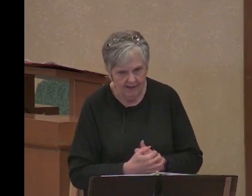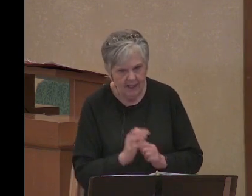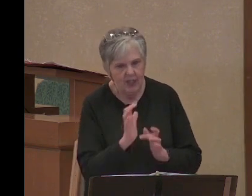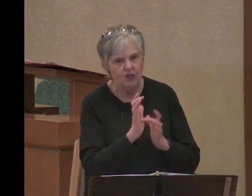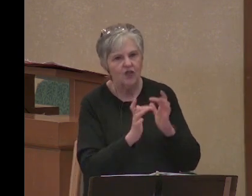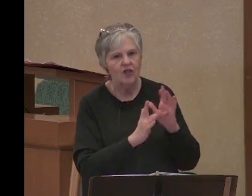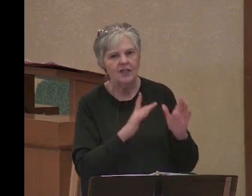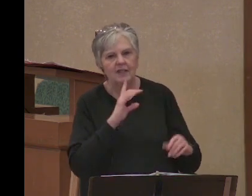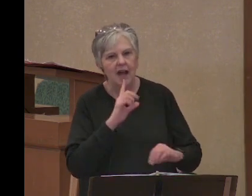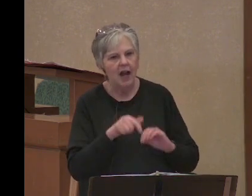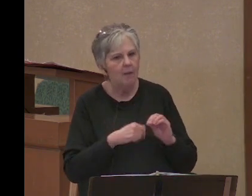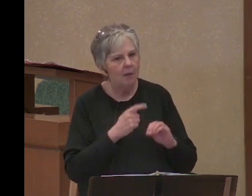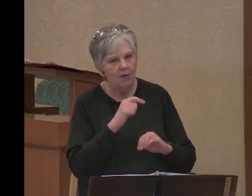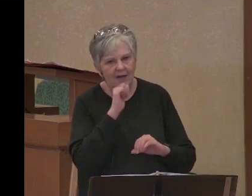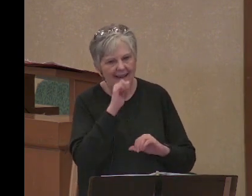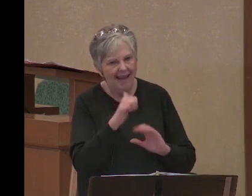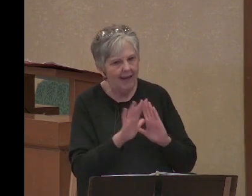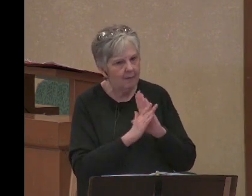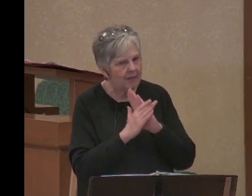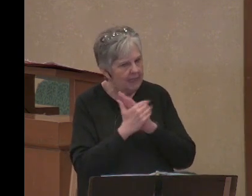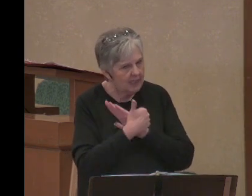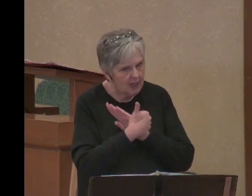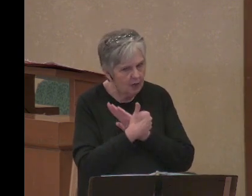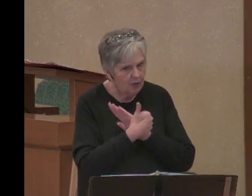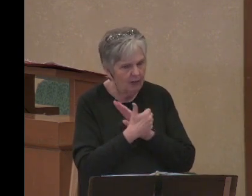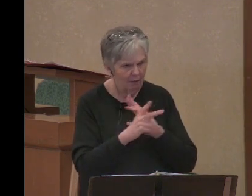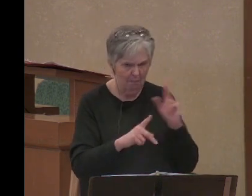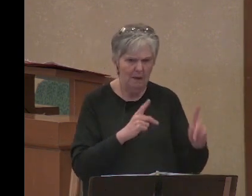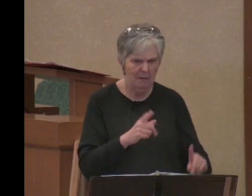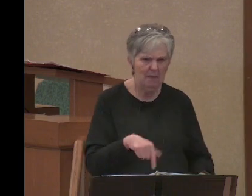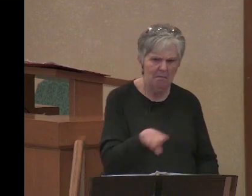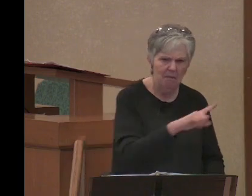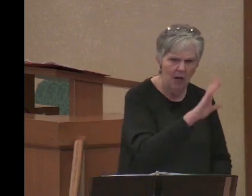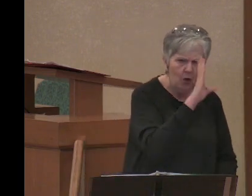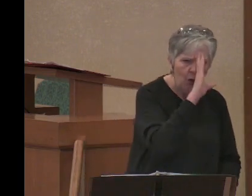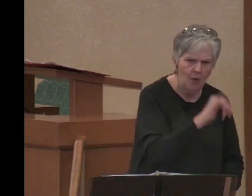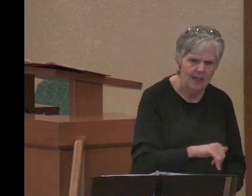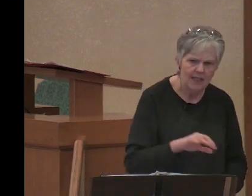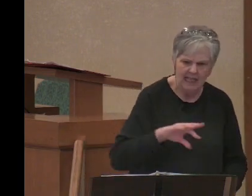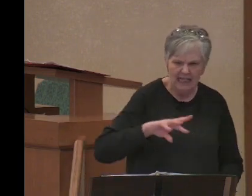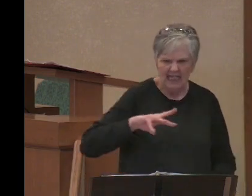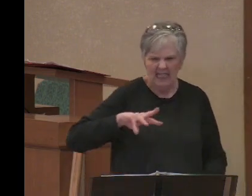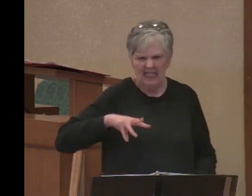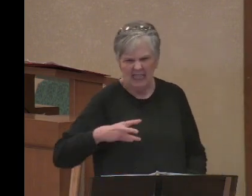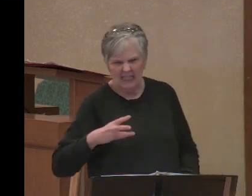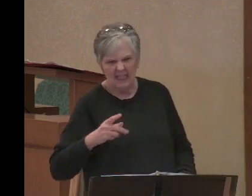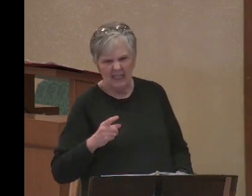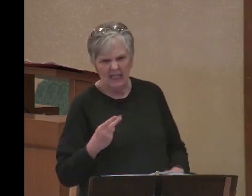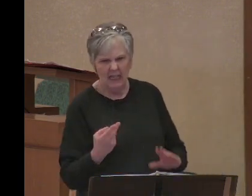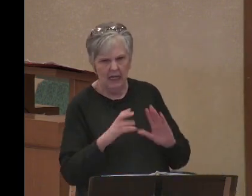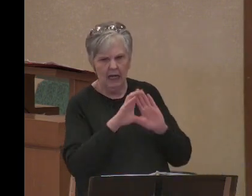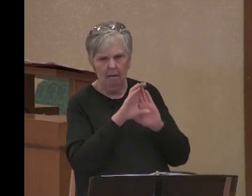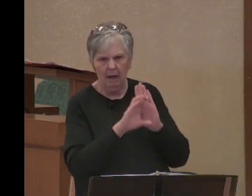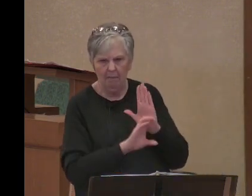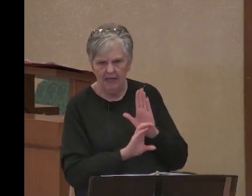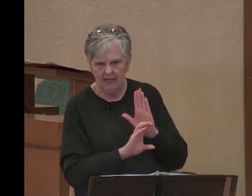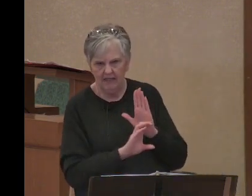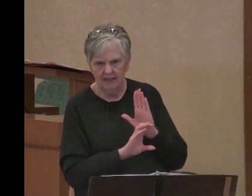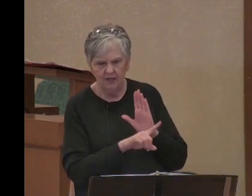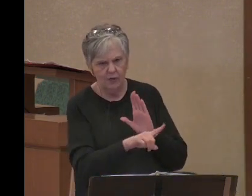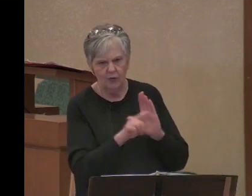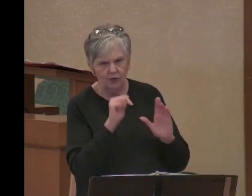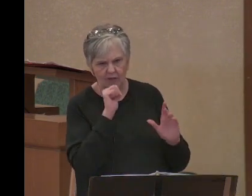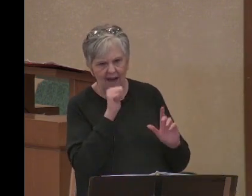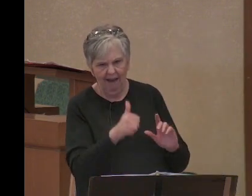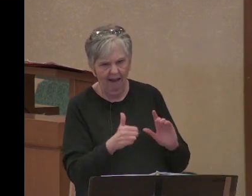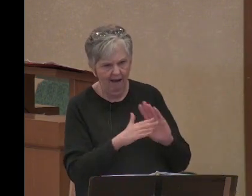about not committing adultery, the people know this. It's the 6th commandment. You shall not commit